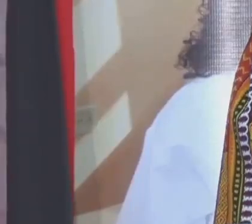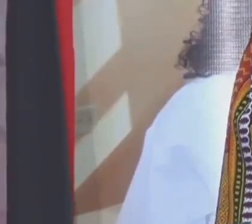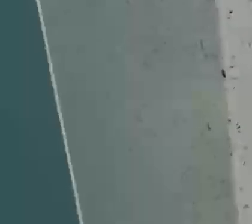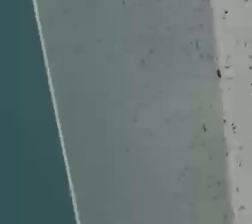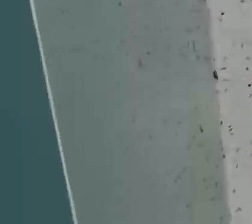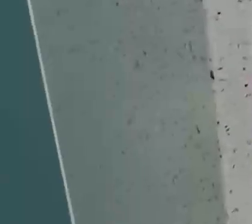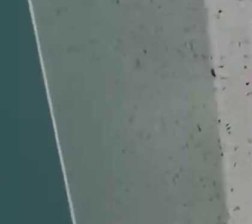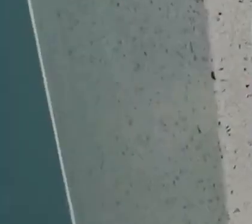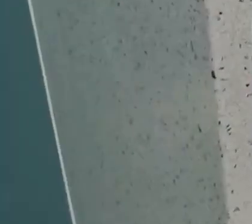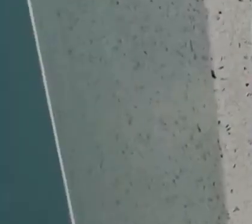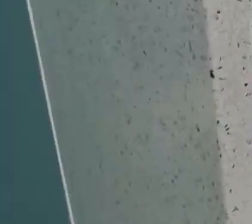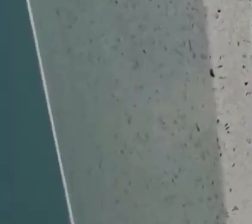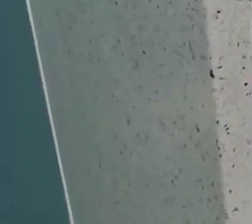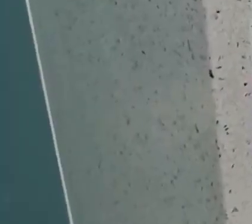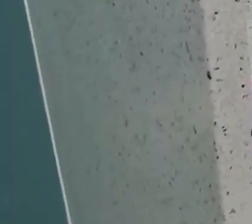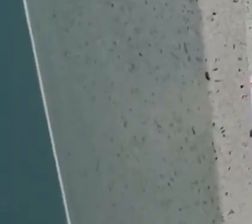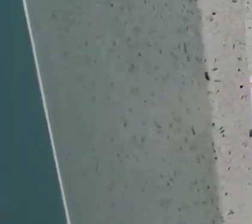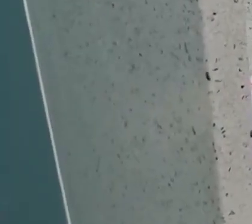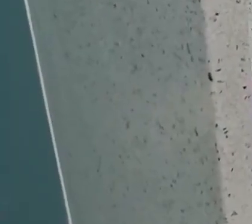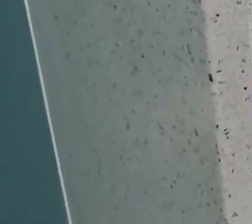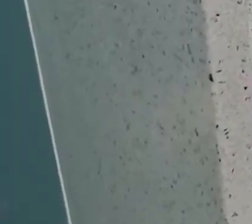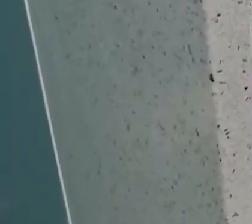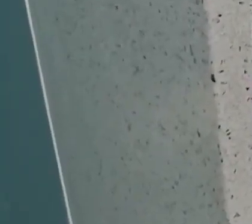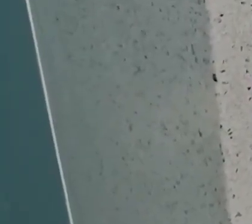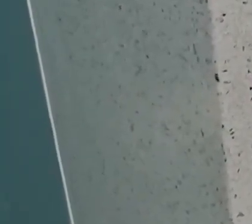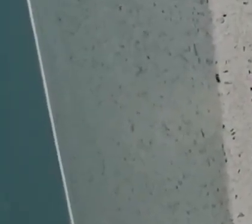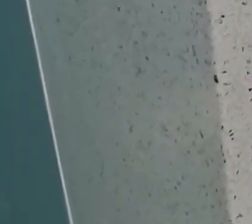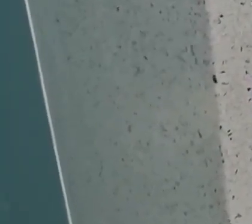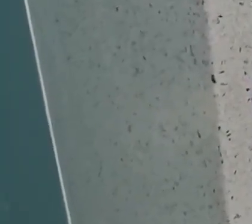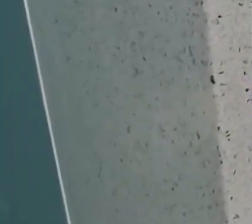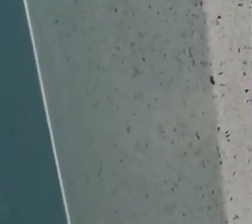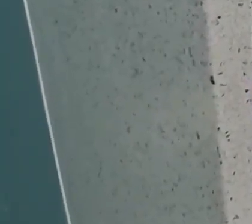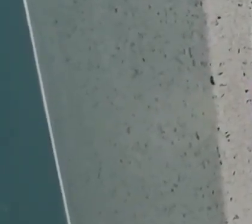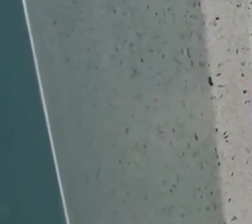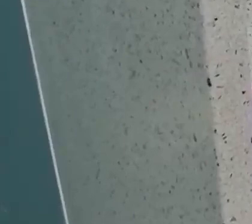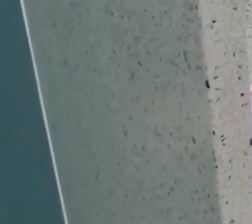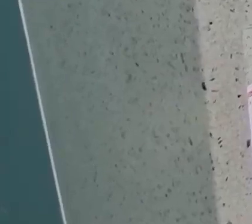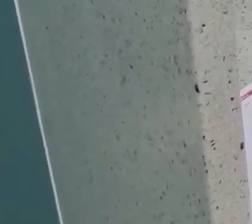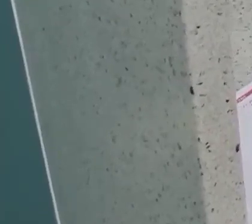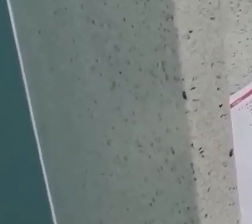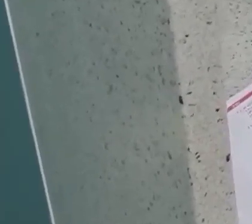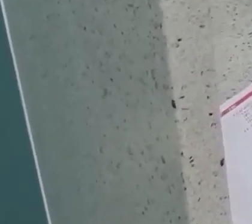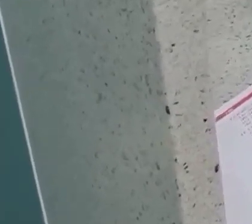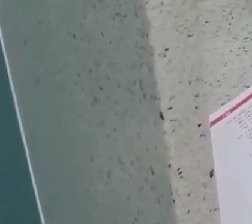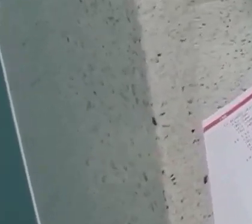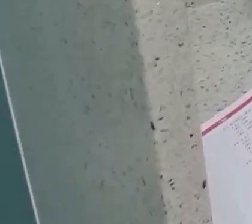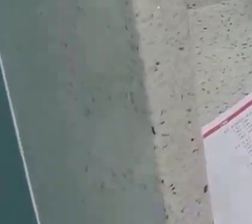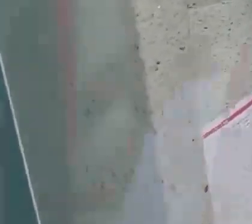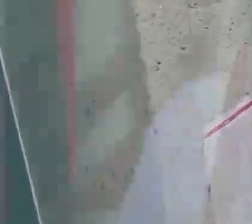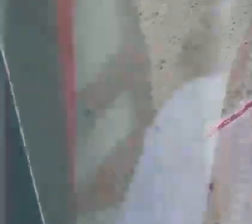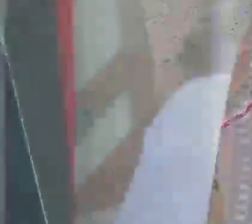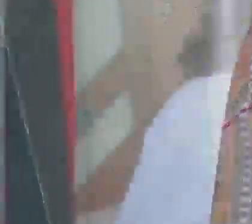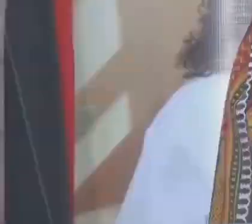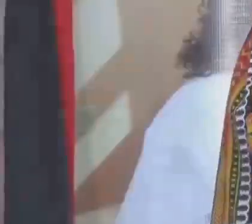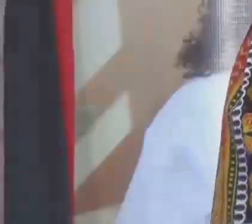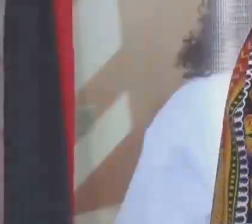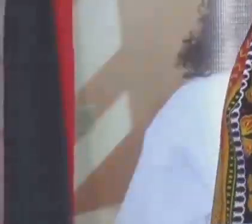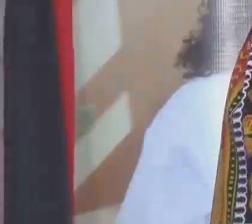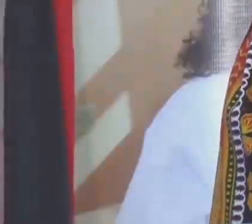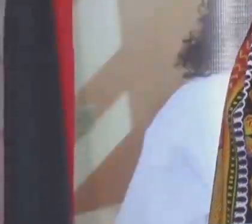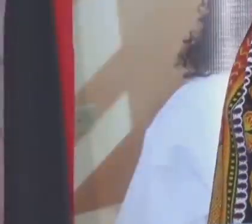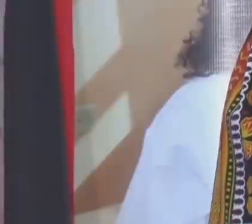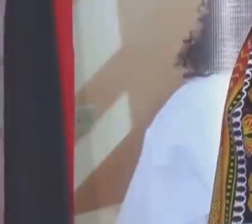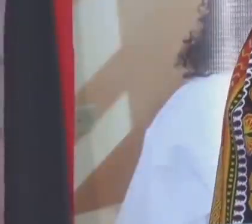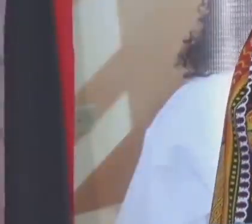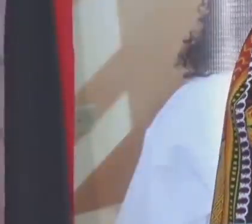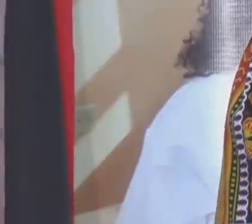had children facing examinations, and the only way we could connect with them was in the virtual world. And it's not